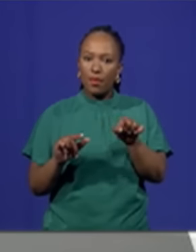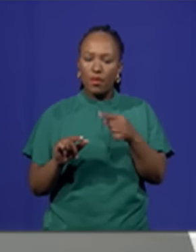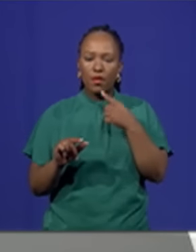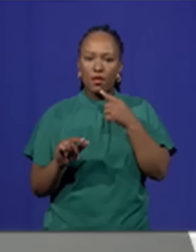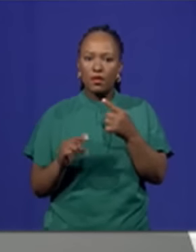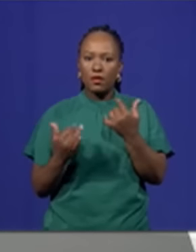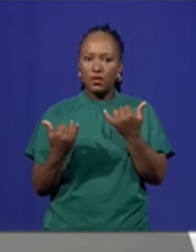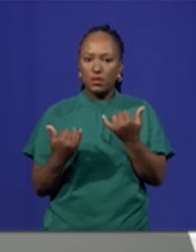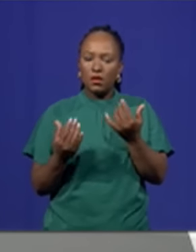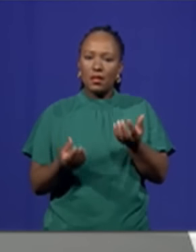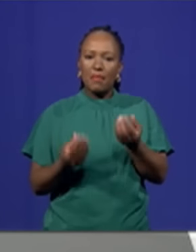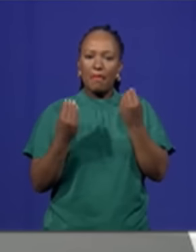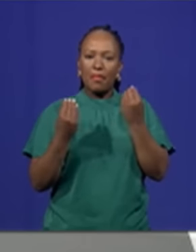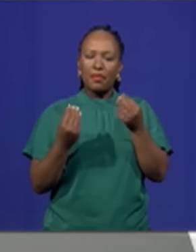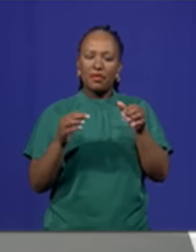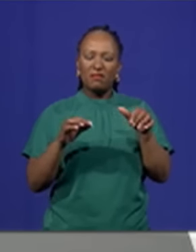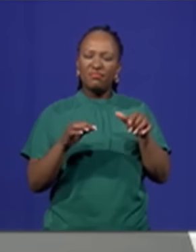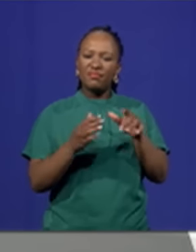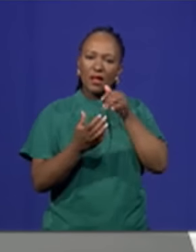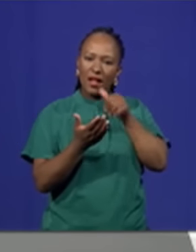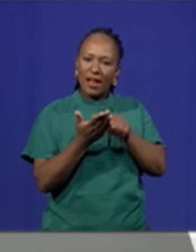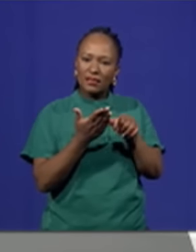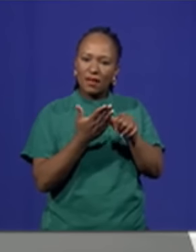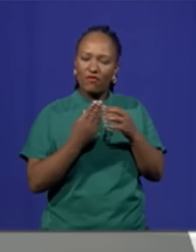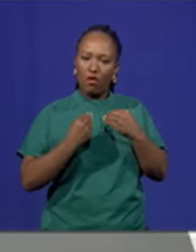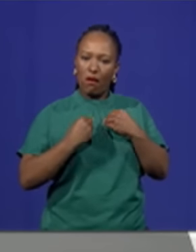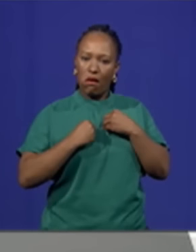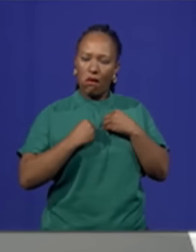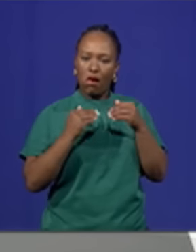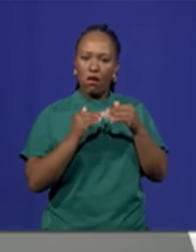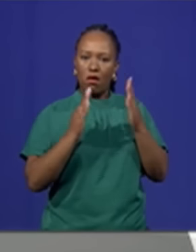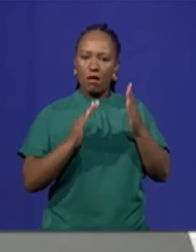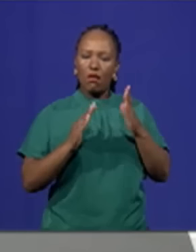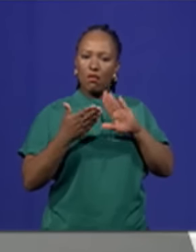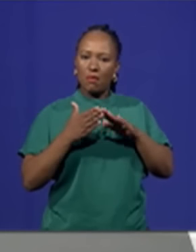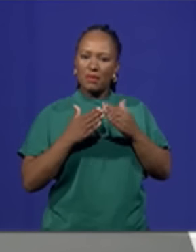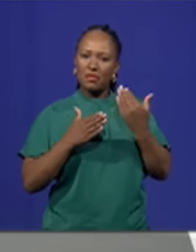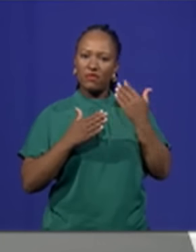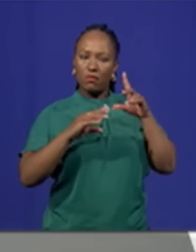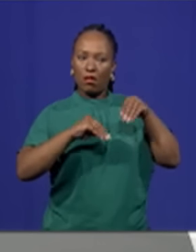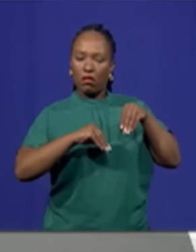makolotetla a supang fa ile beng ba lefatshe. Baagi ba ne ba tlosiwa mo lefatsheng la bone fa